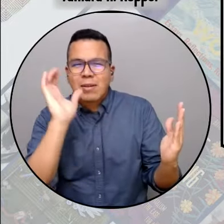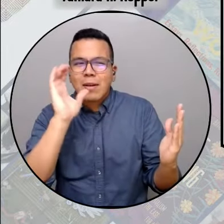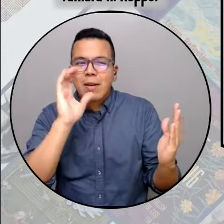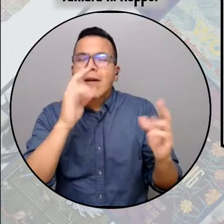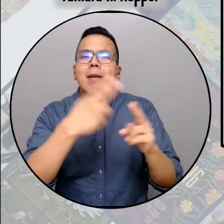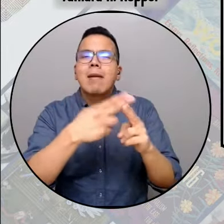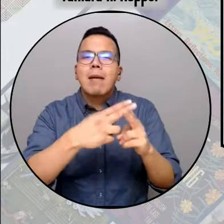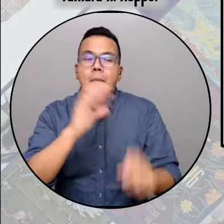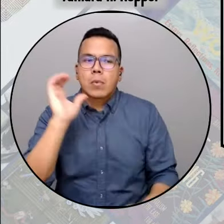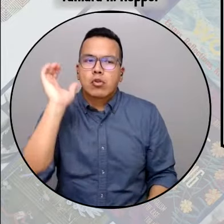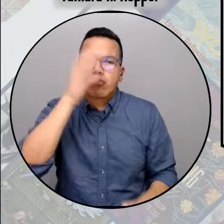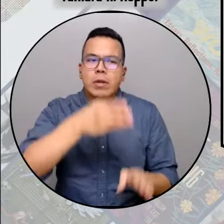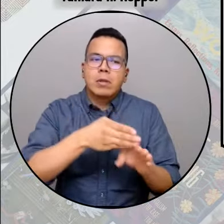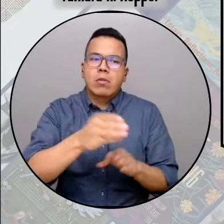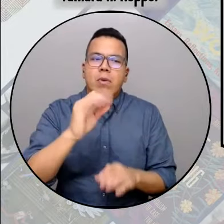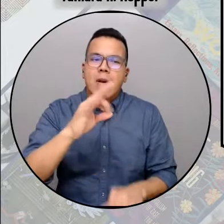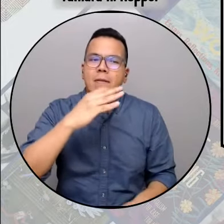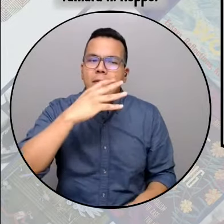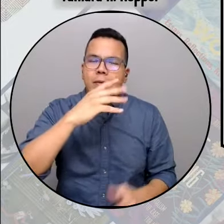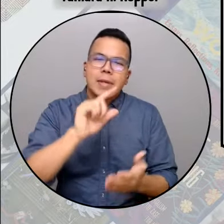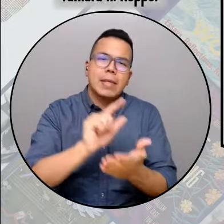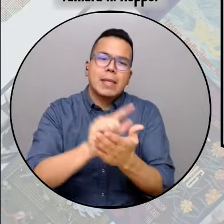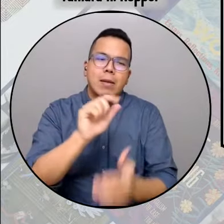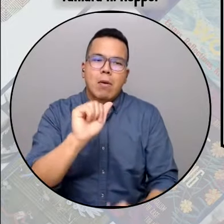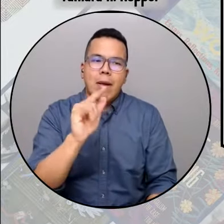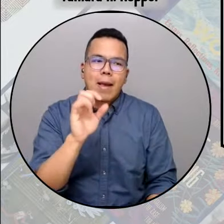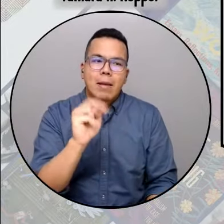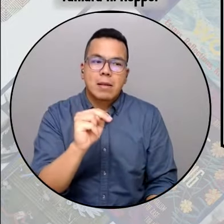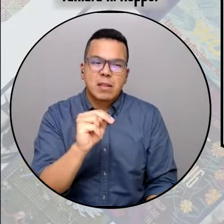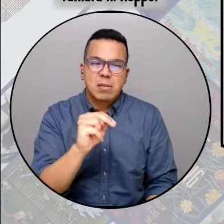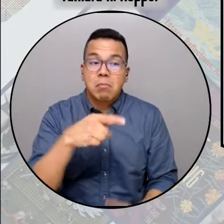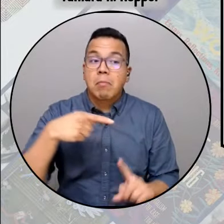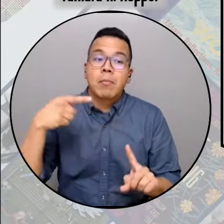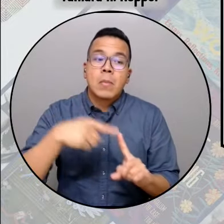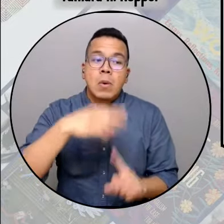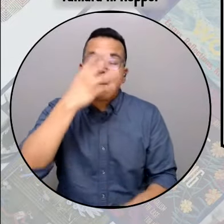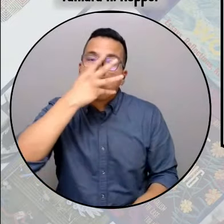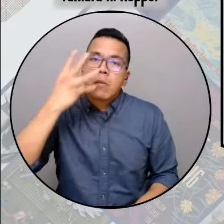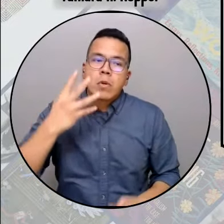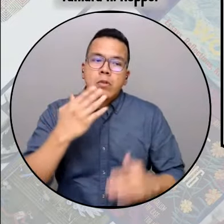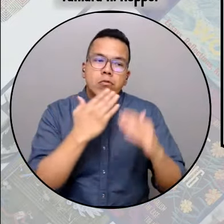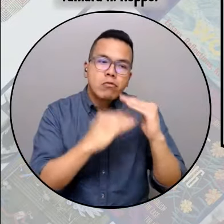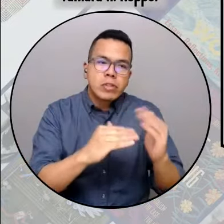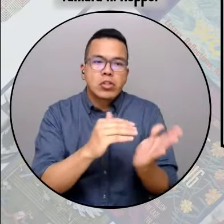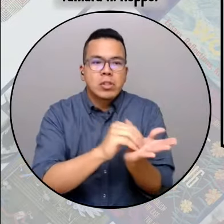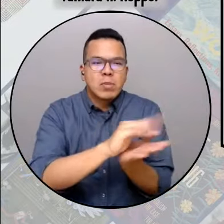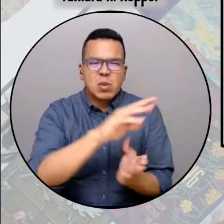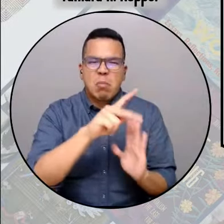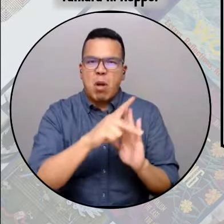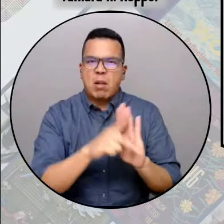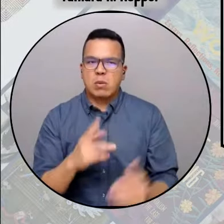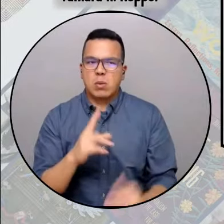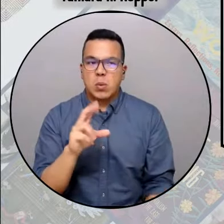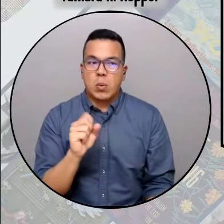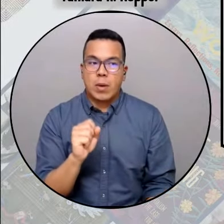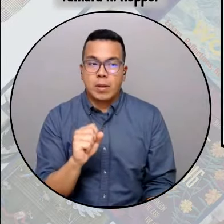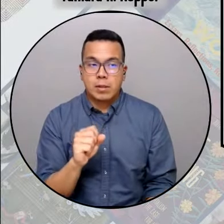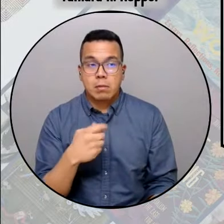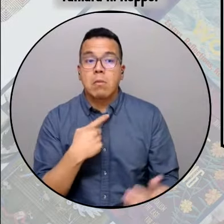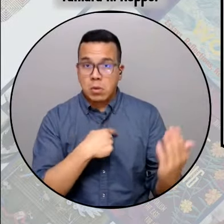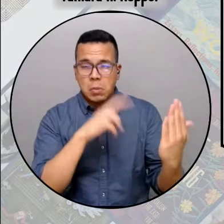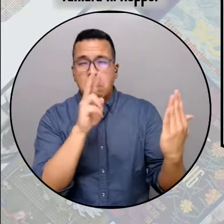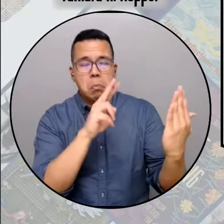Alien, Immigration Restriction Deportation Policy in the United States. And one of the things I thought was really striking was